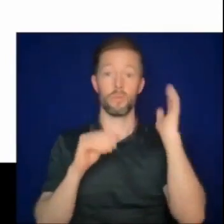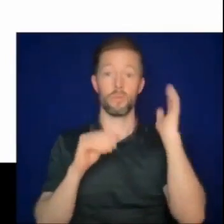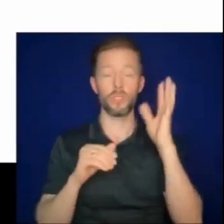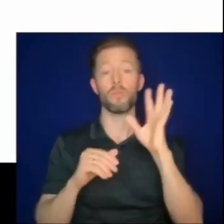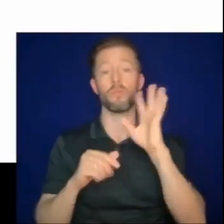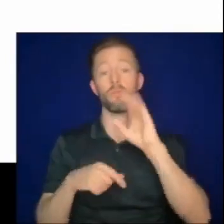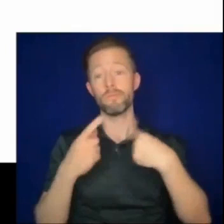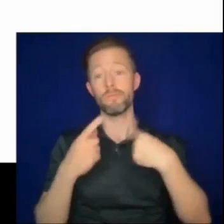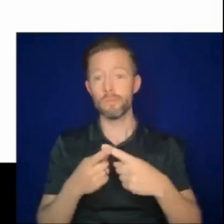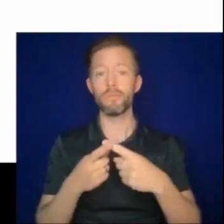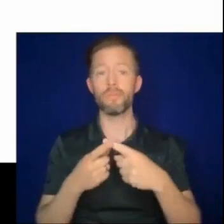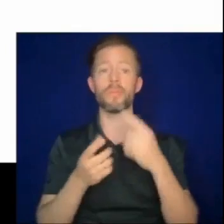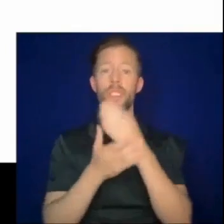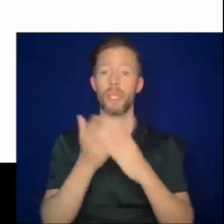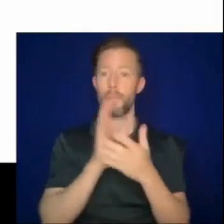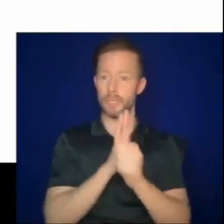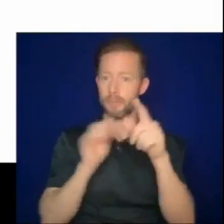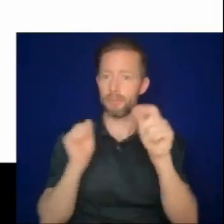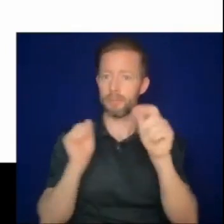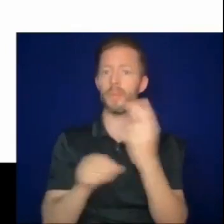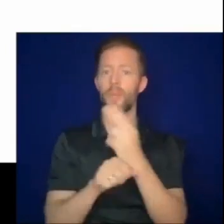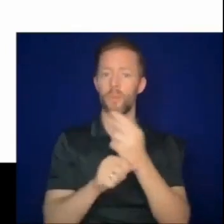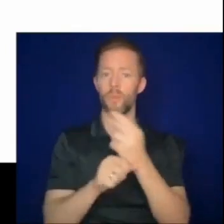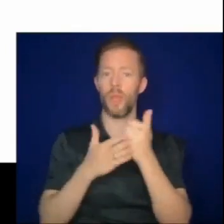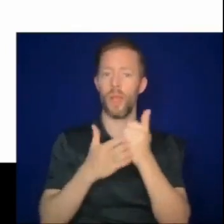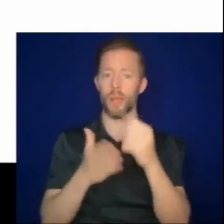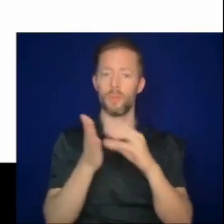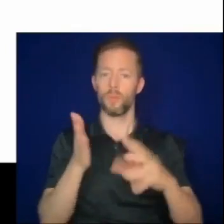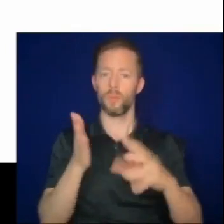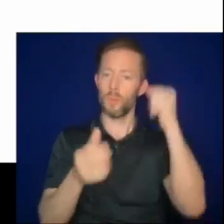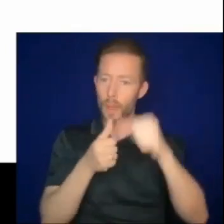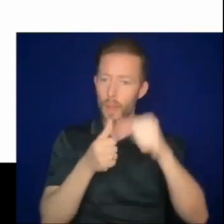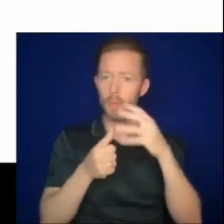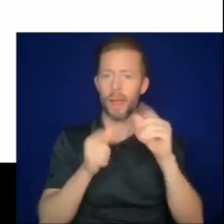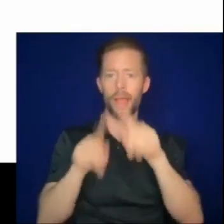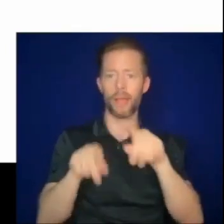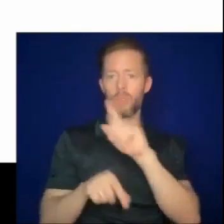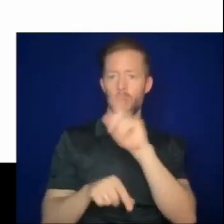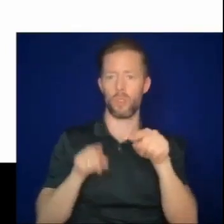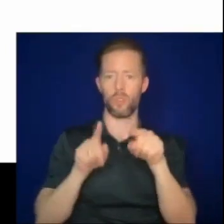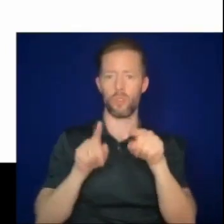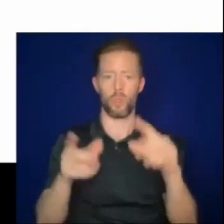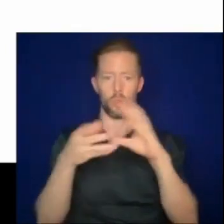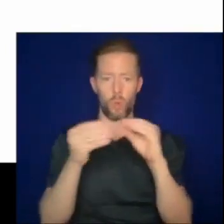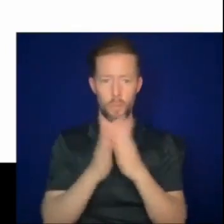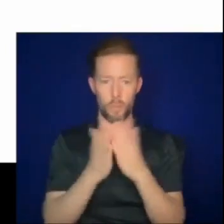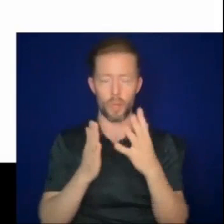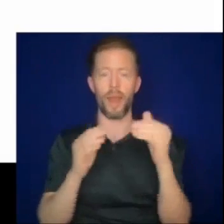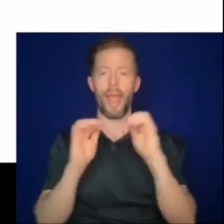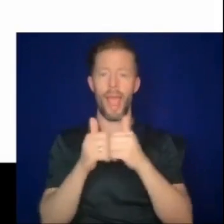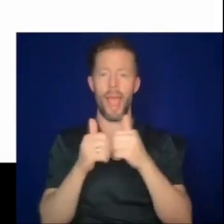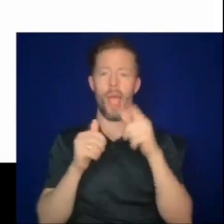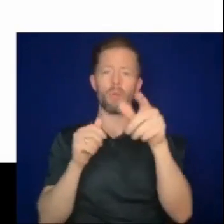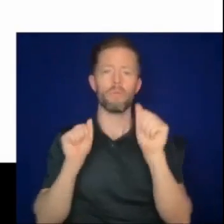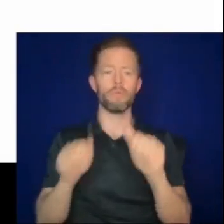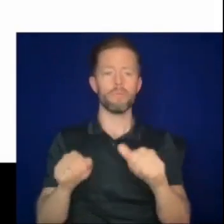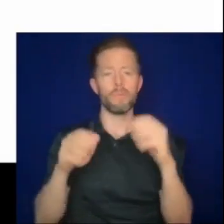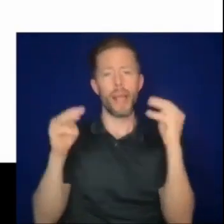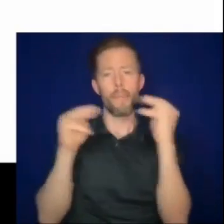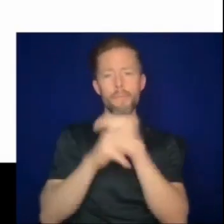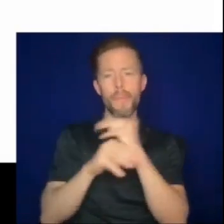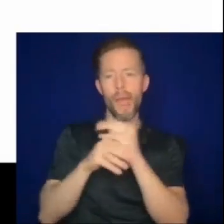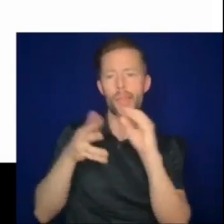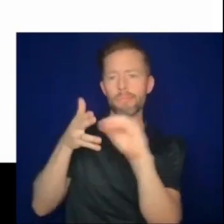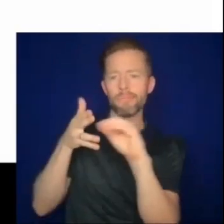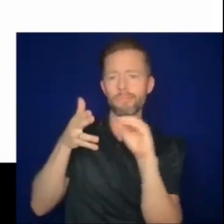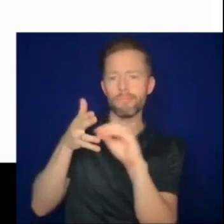And in this presentation, we will talk about some skills that you can use to help students remember and answer questions during storybooks, and then also how you can